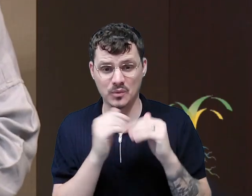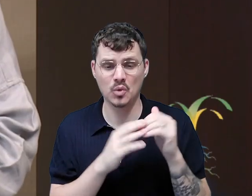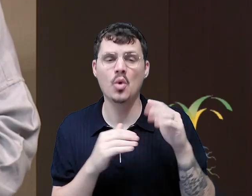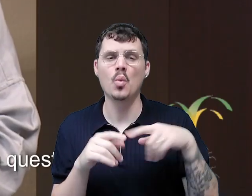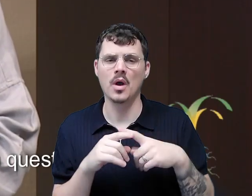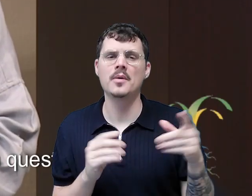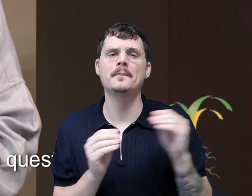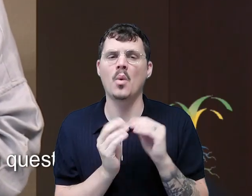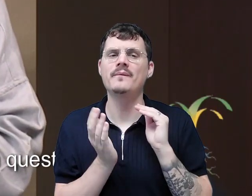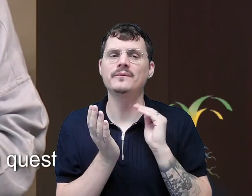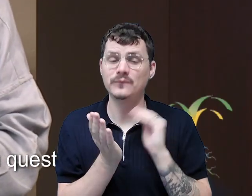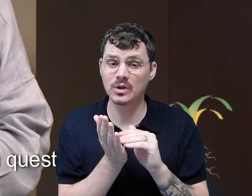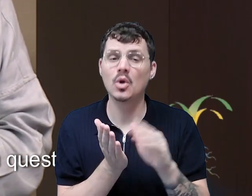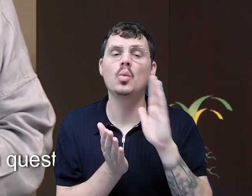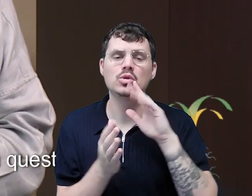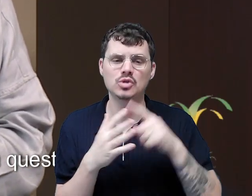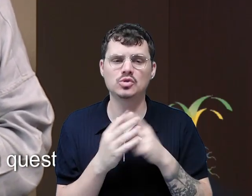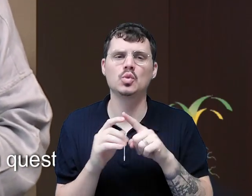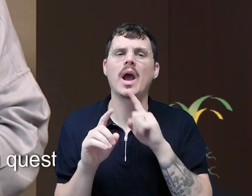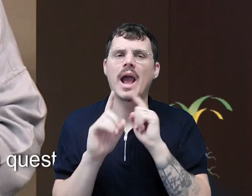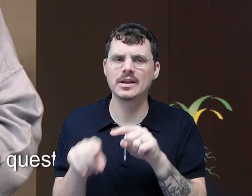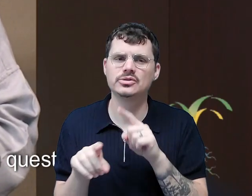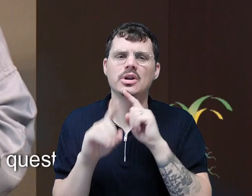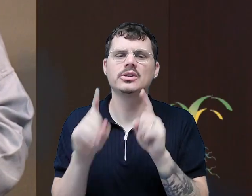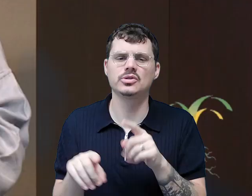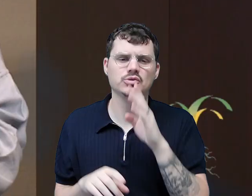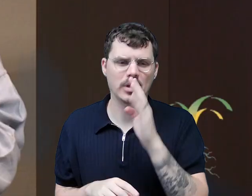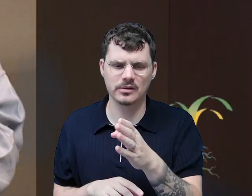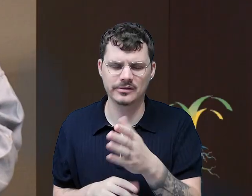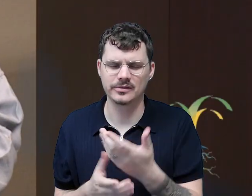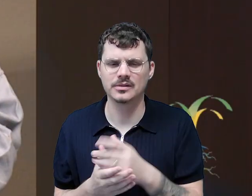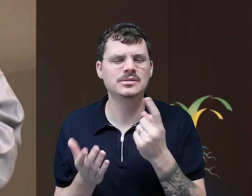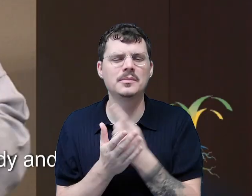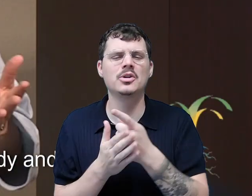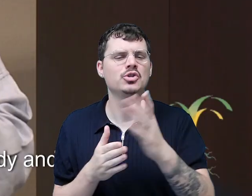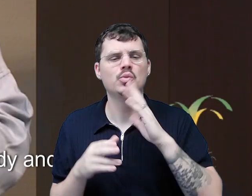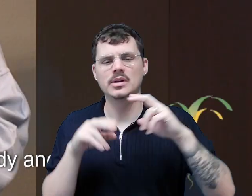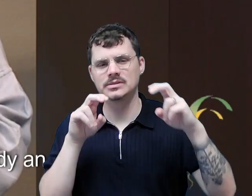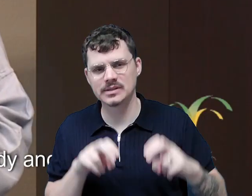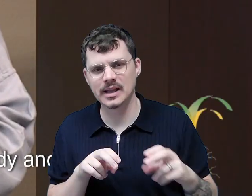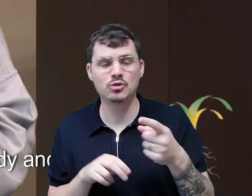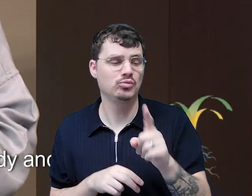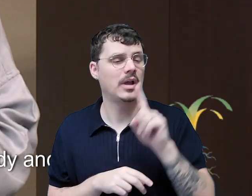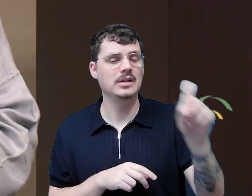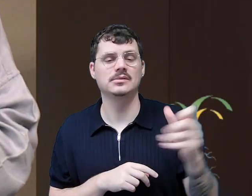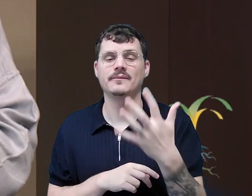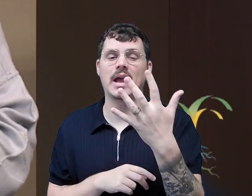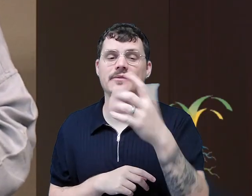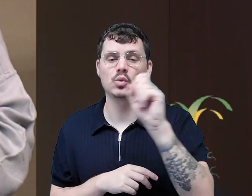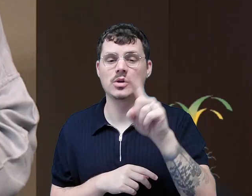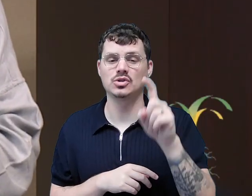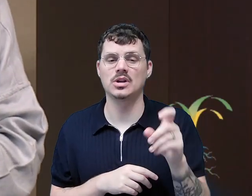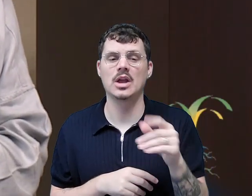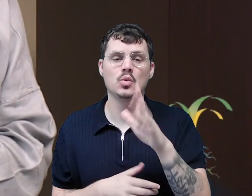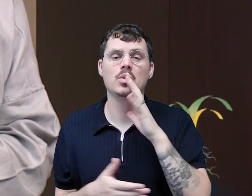me when they more frequently answer a question directly. Often you'll sit down with somebody and you'll ask